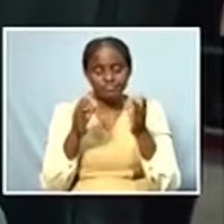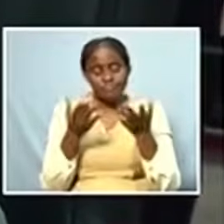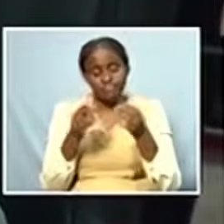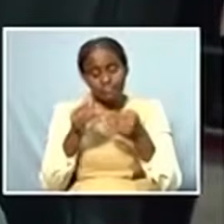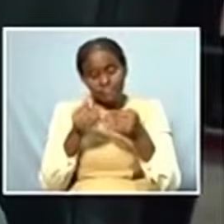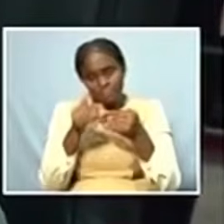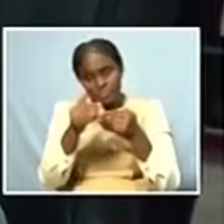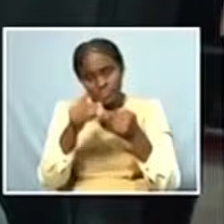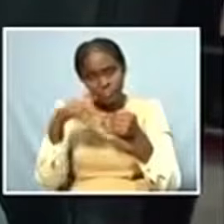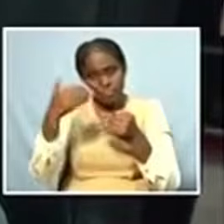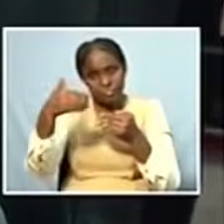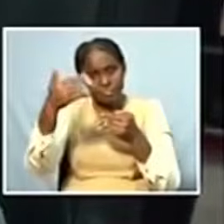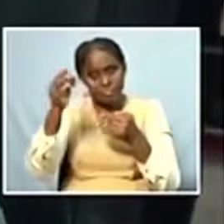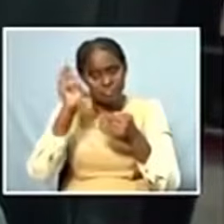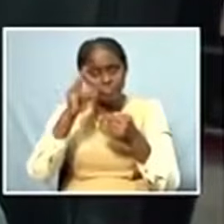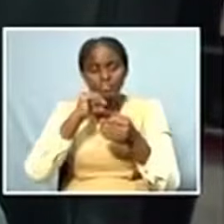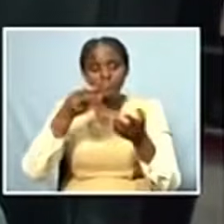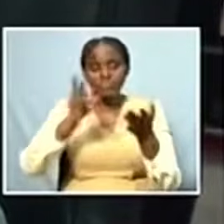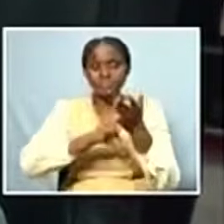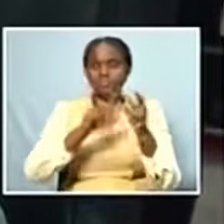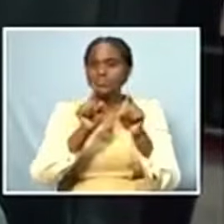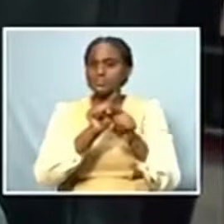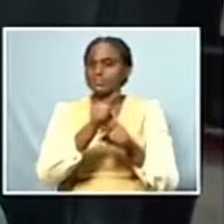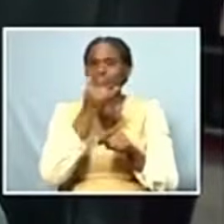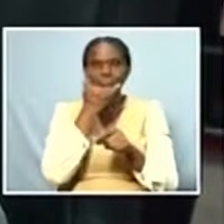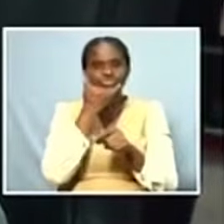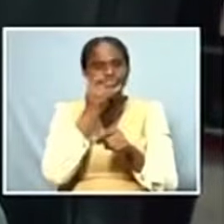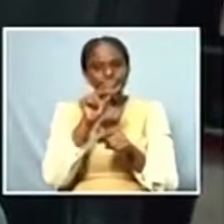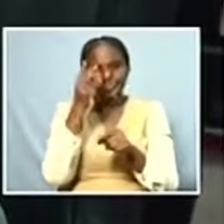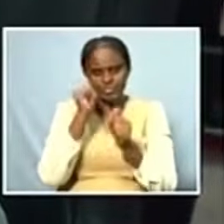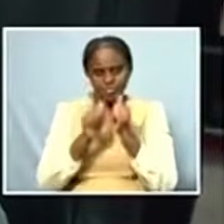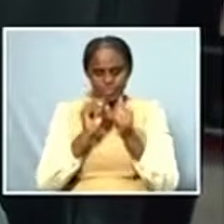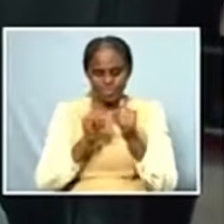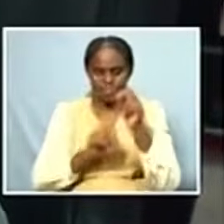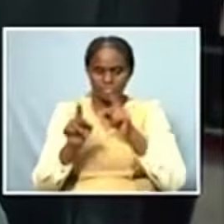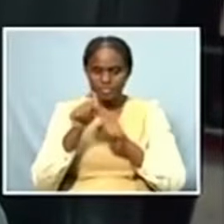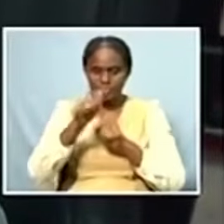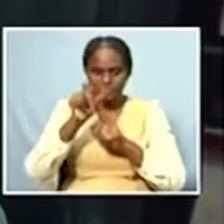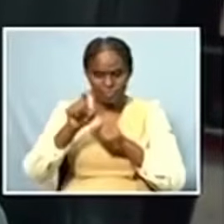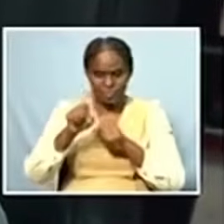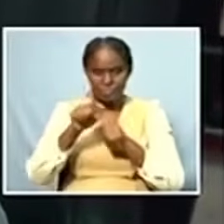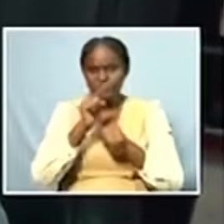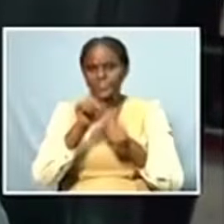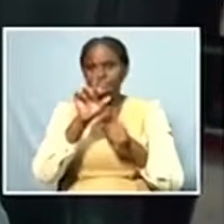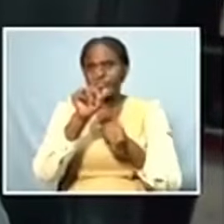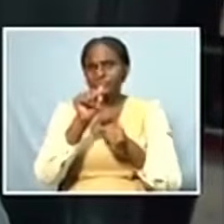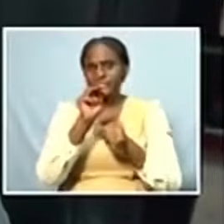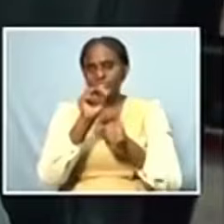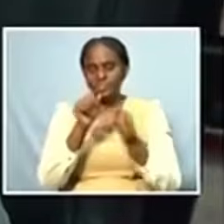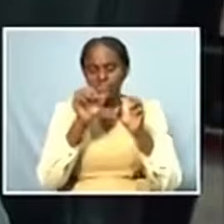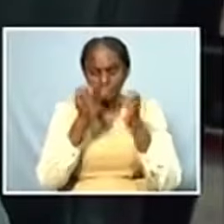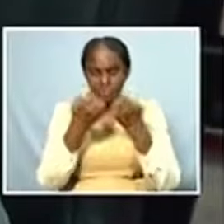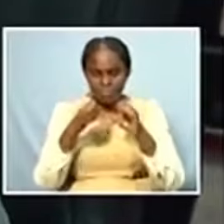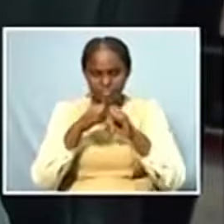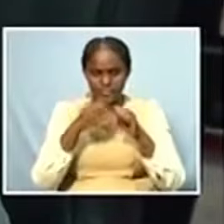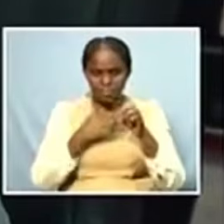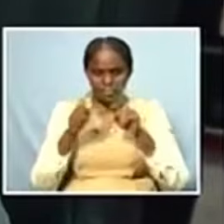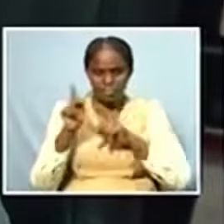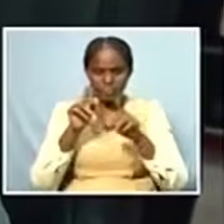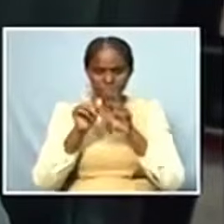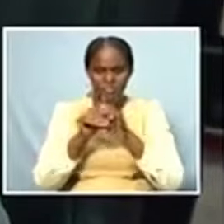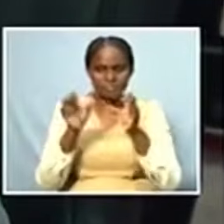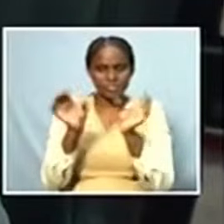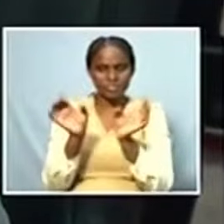going forward they will not repeat this mistake, because our people are there in need of these dams. Even my people in my constituency,